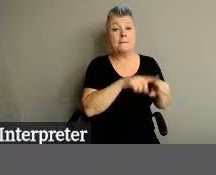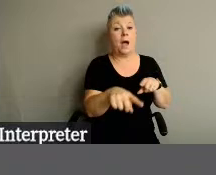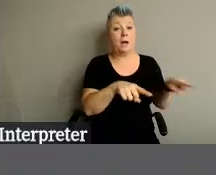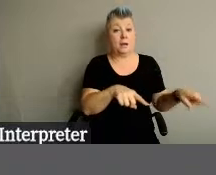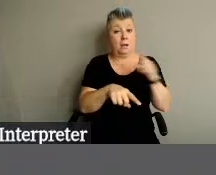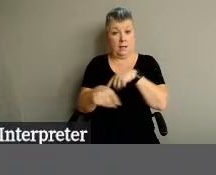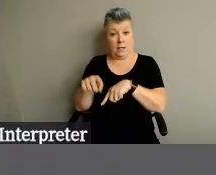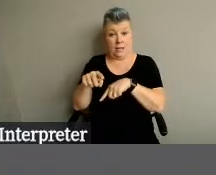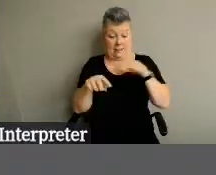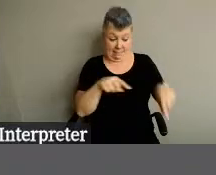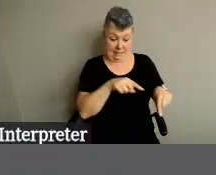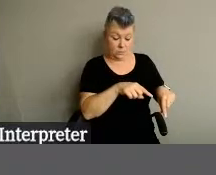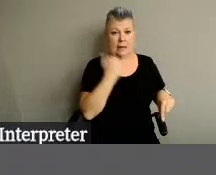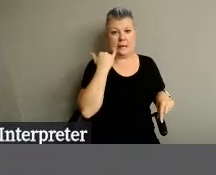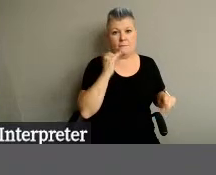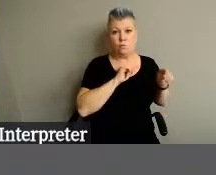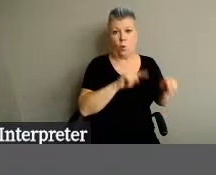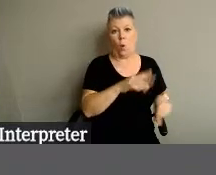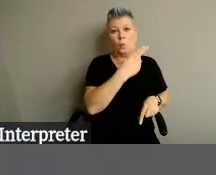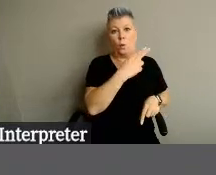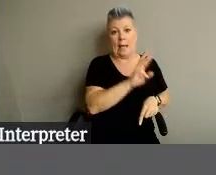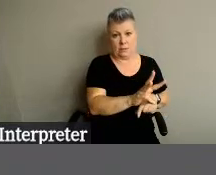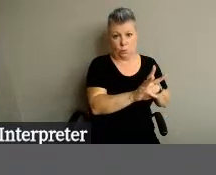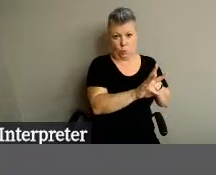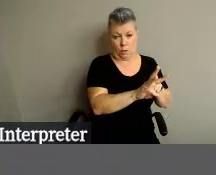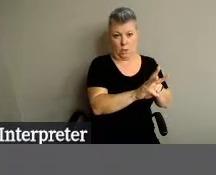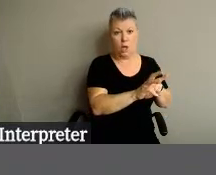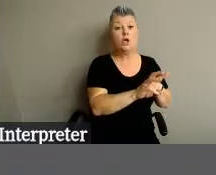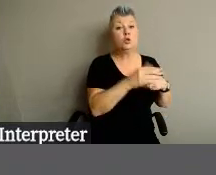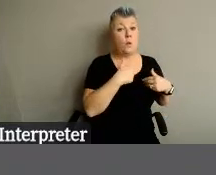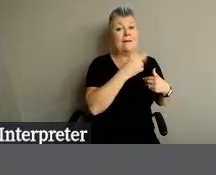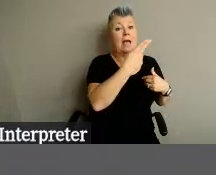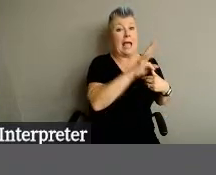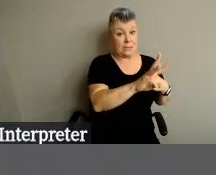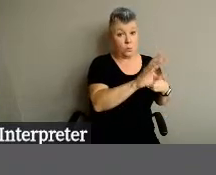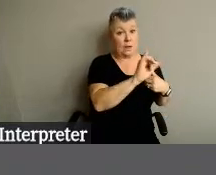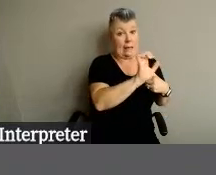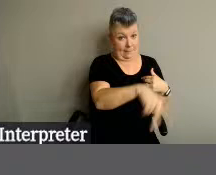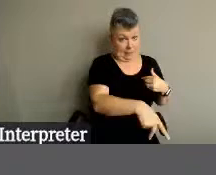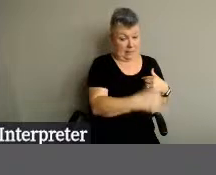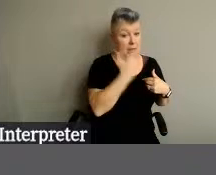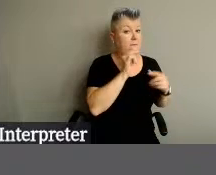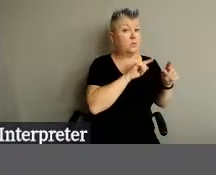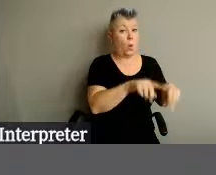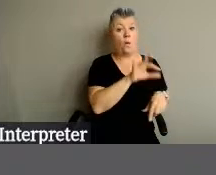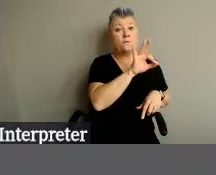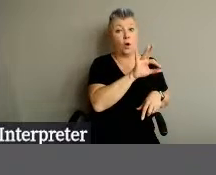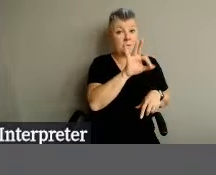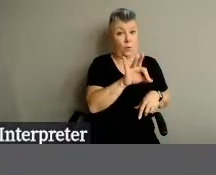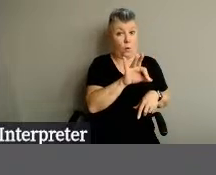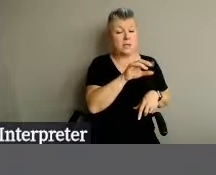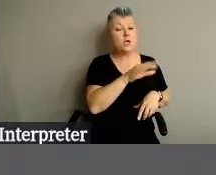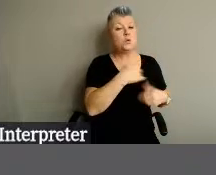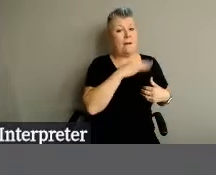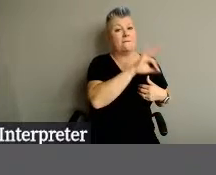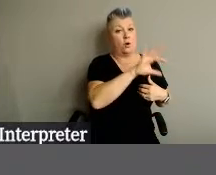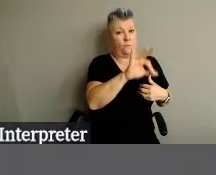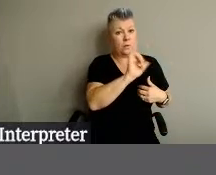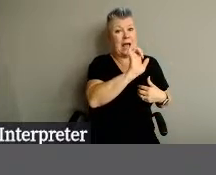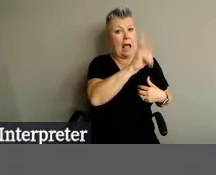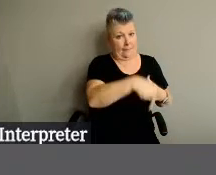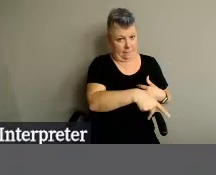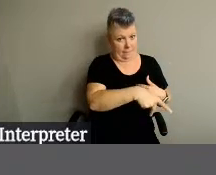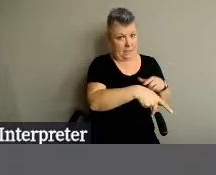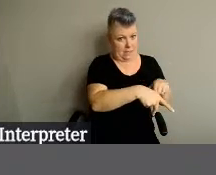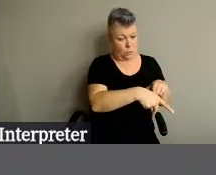coalition districts, if you attend Hazelwood, you have a Hazelwood IEP. If you attend Ferguson-Florissant, you have a Ferguson-Florissant IEP. So they